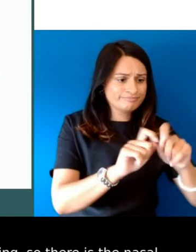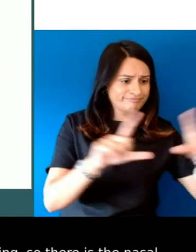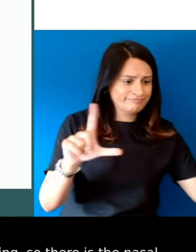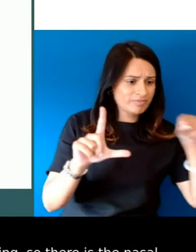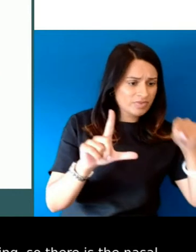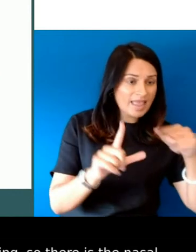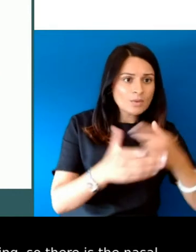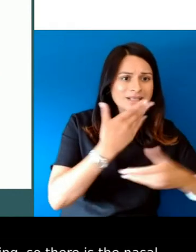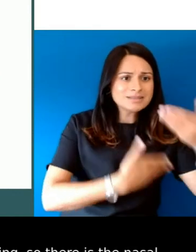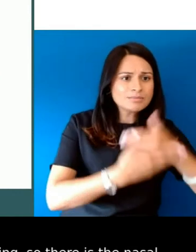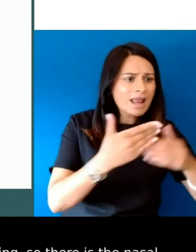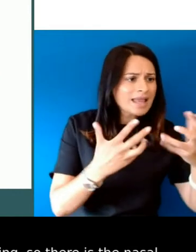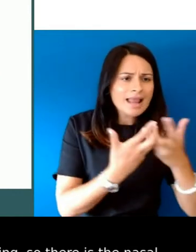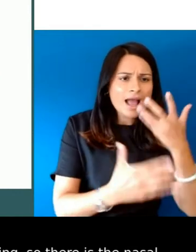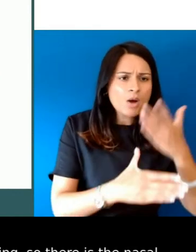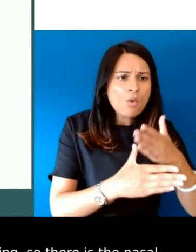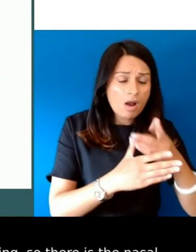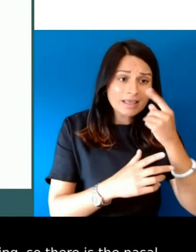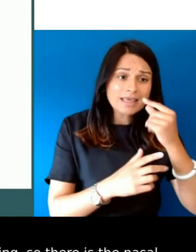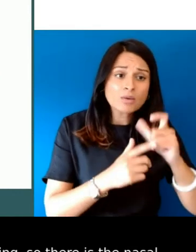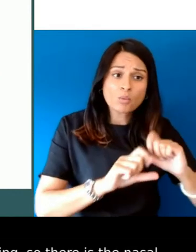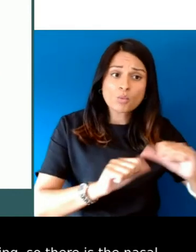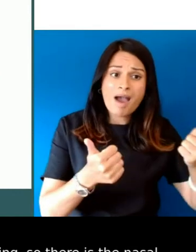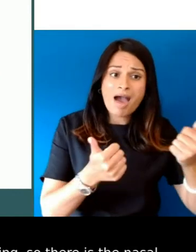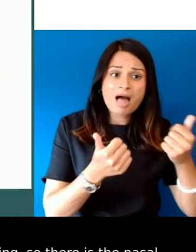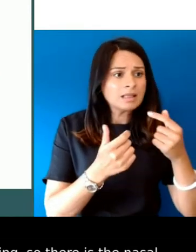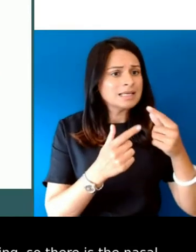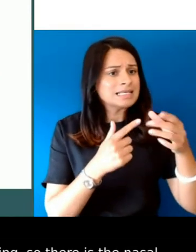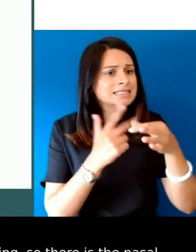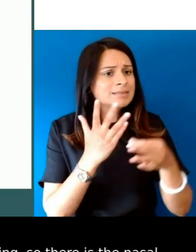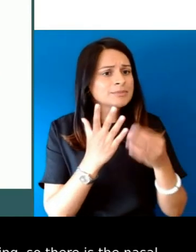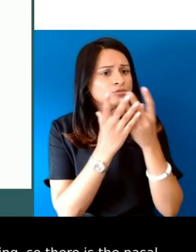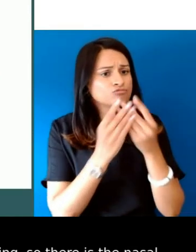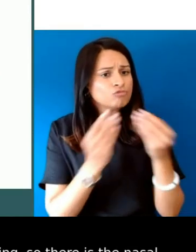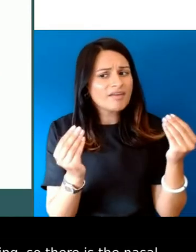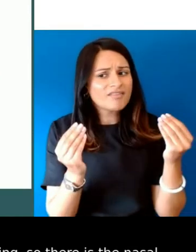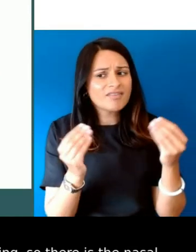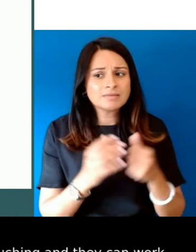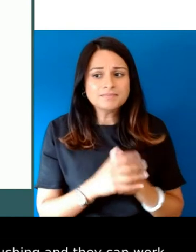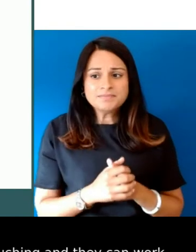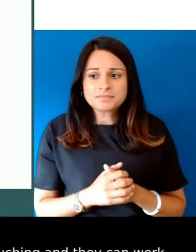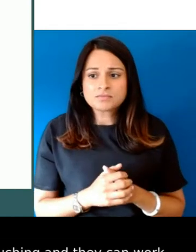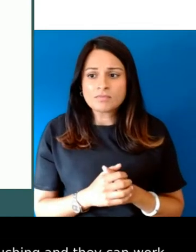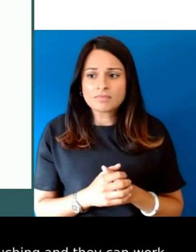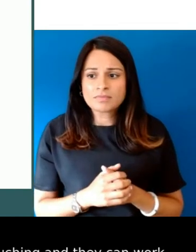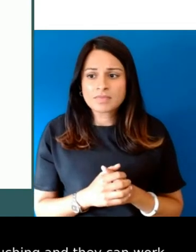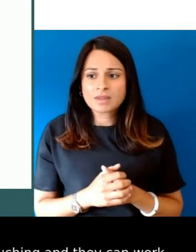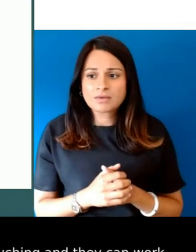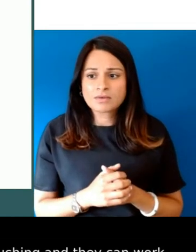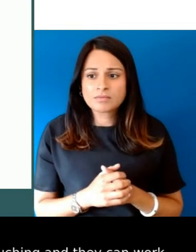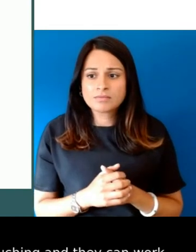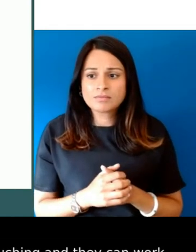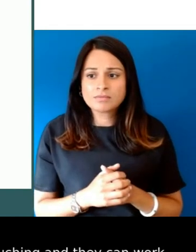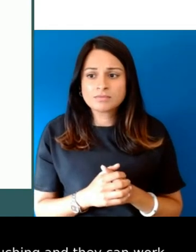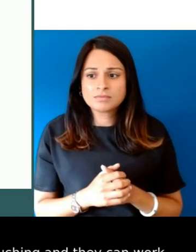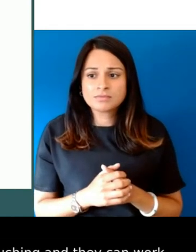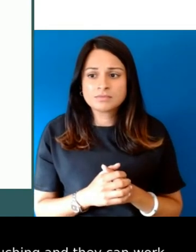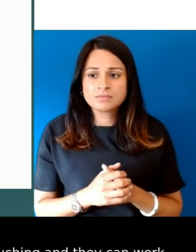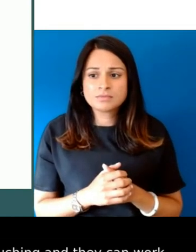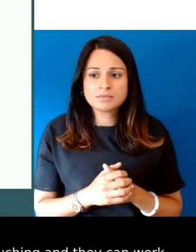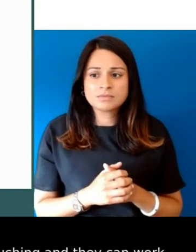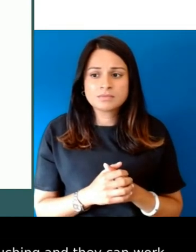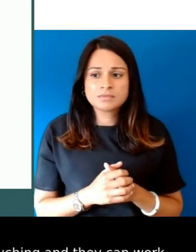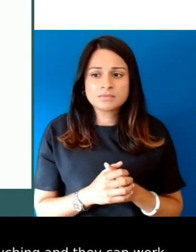well for symptom relief again rather than actually treating the the symptoms it's about knowing the